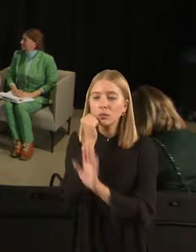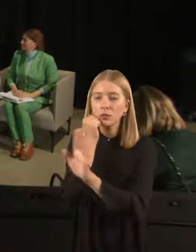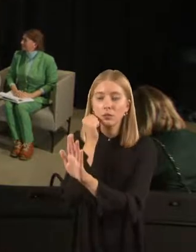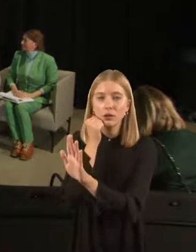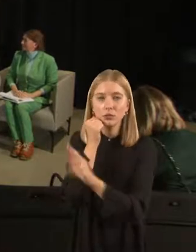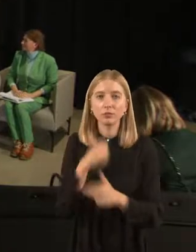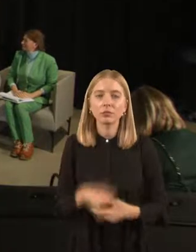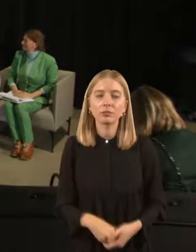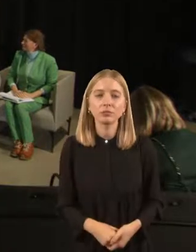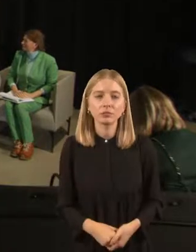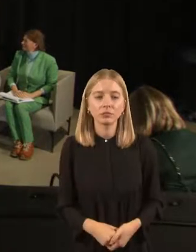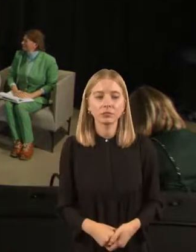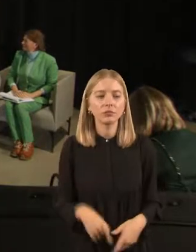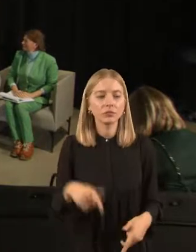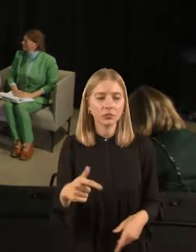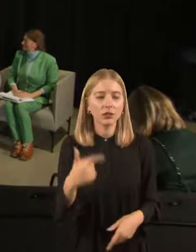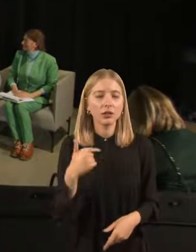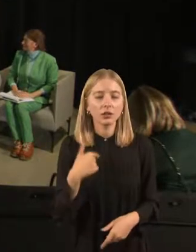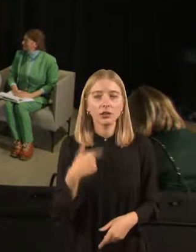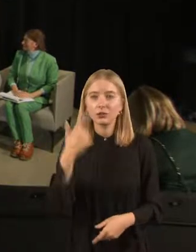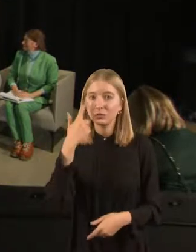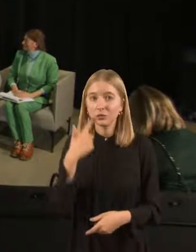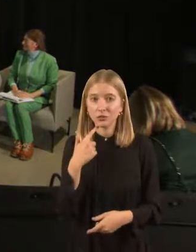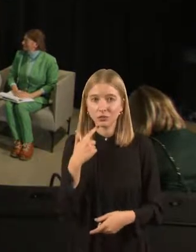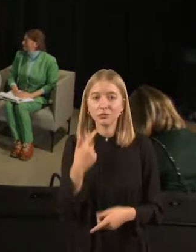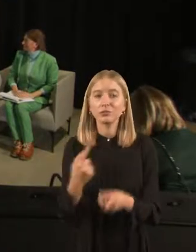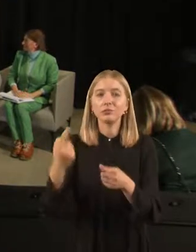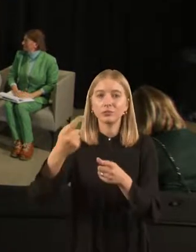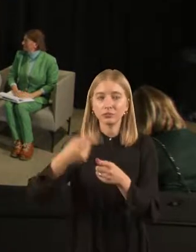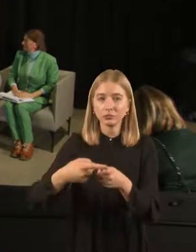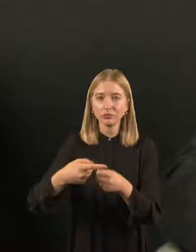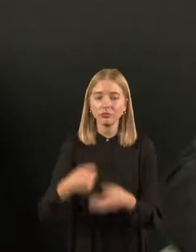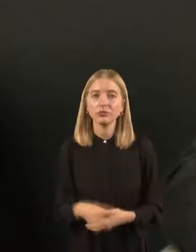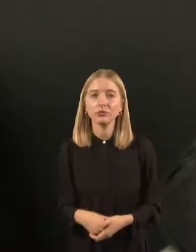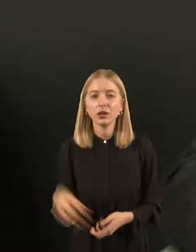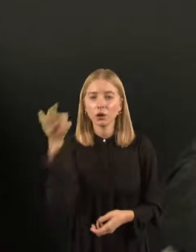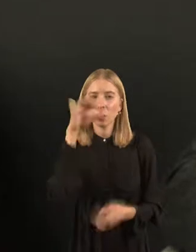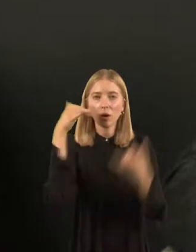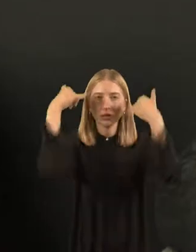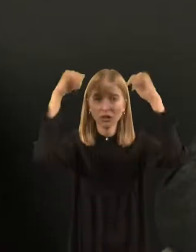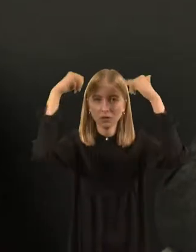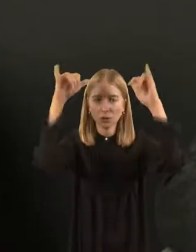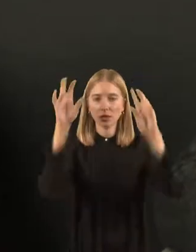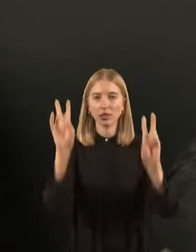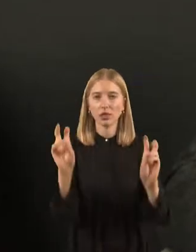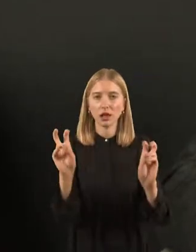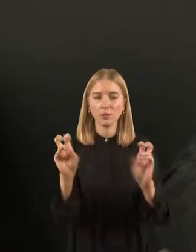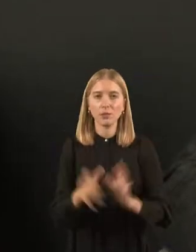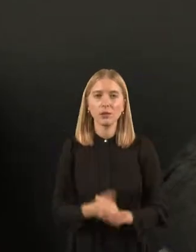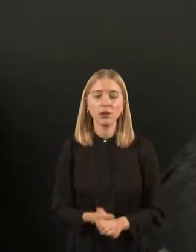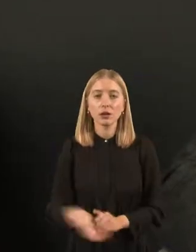should be subject to the principle polluter pays. Yes, I would also like to